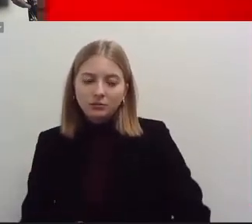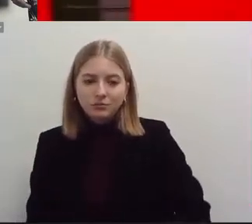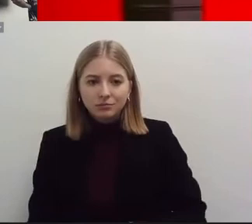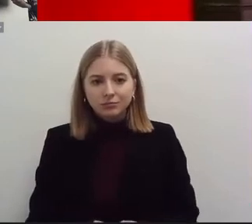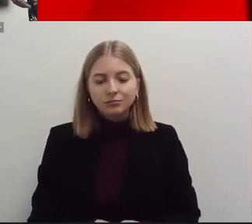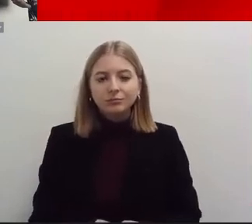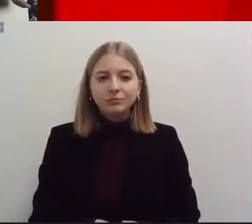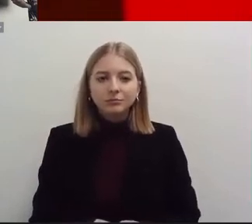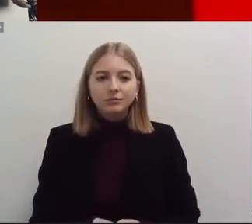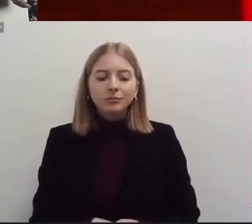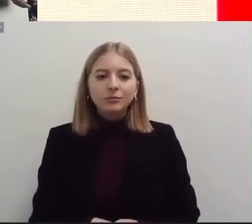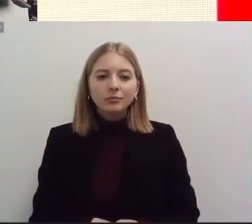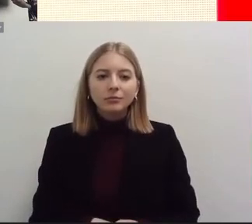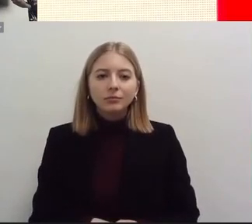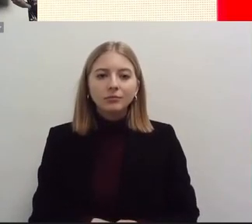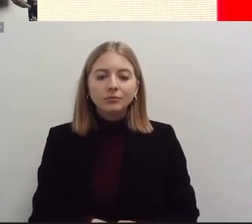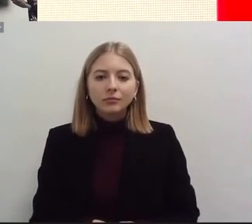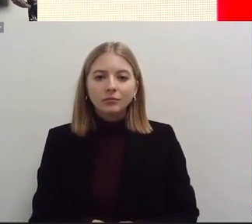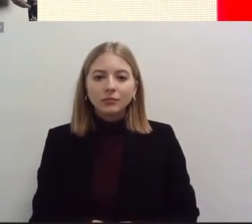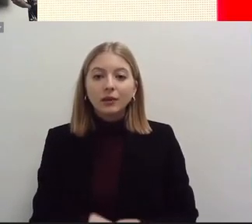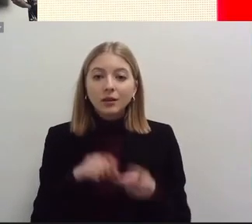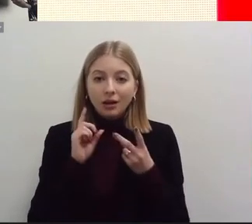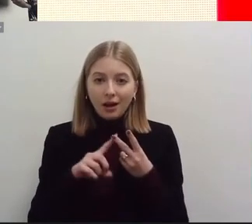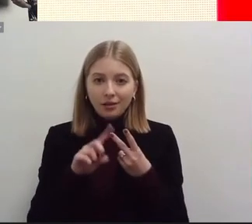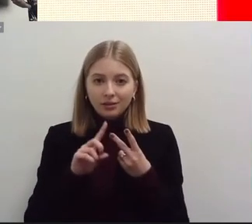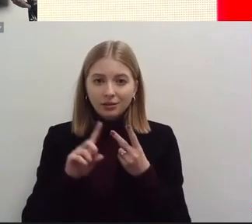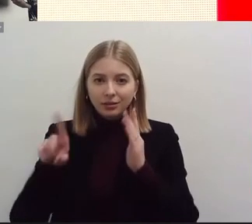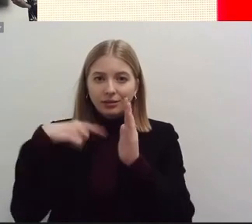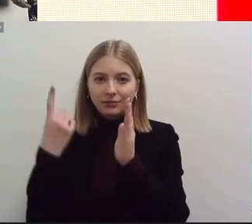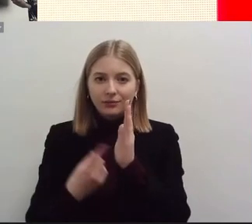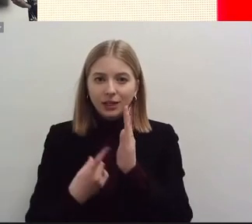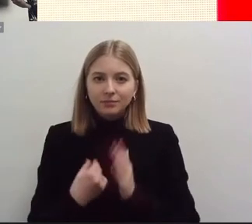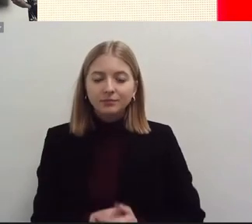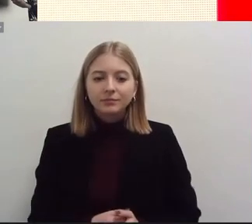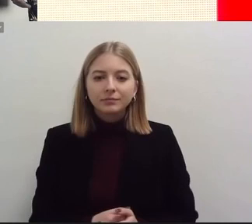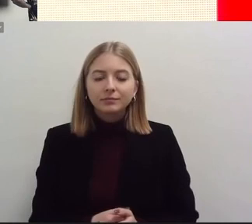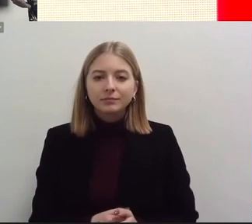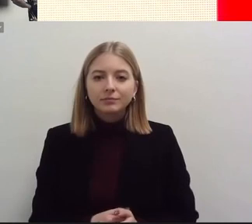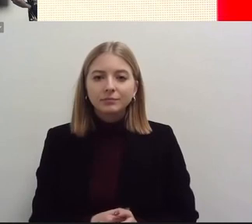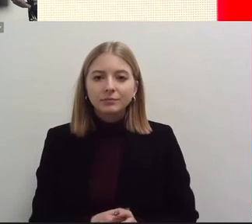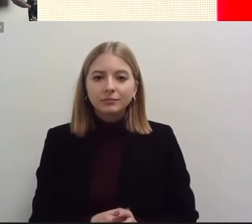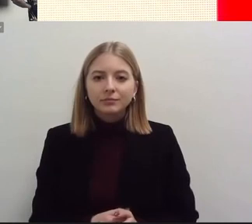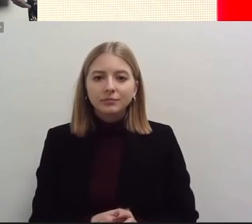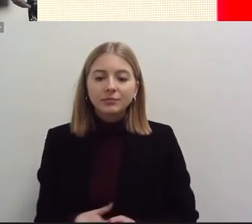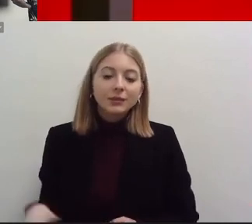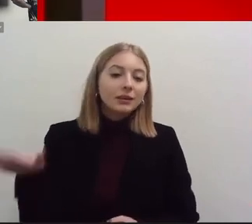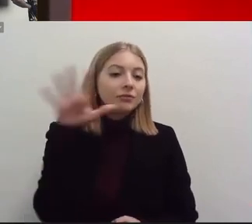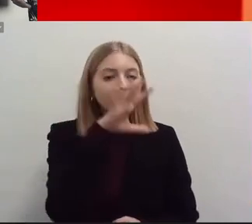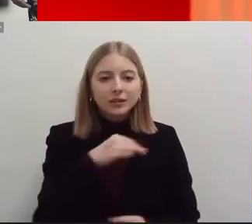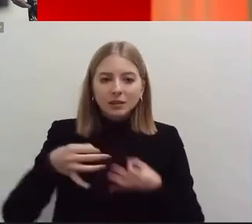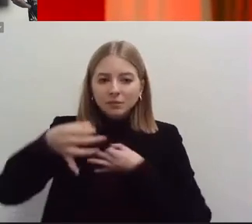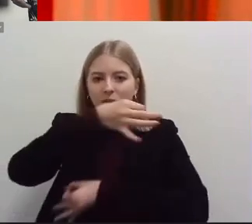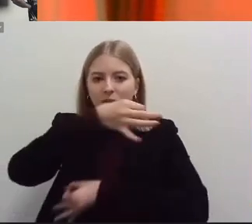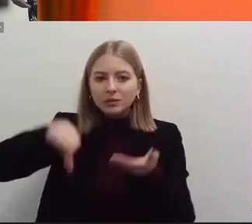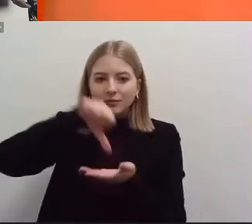is another one that I would like to address also to the whole panel. It would be, in what ways can we